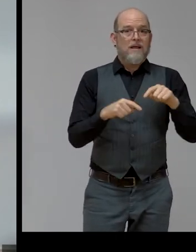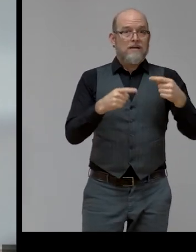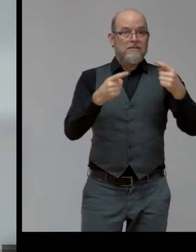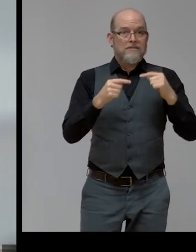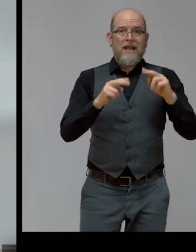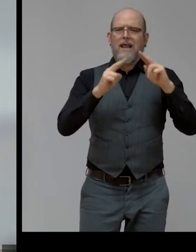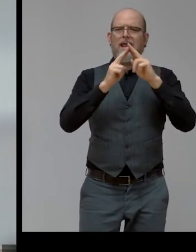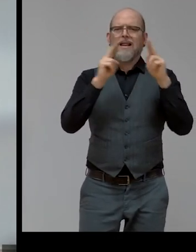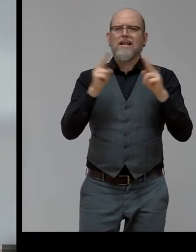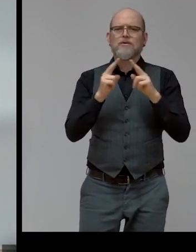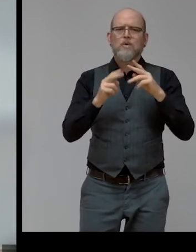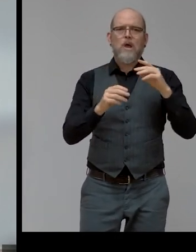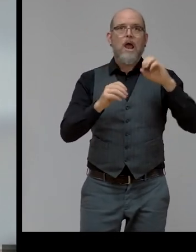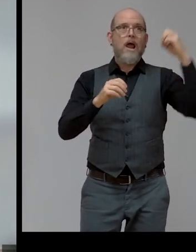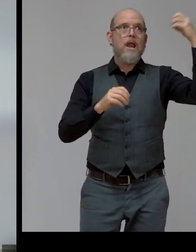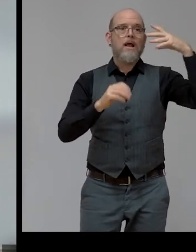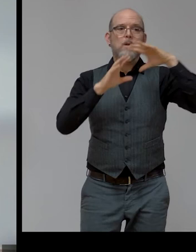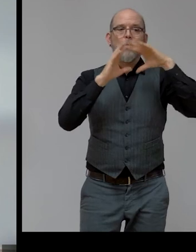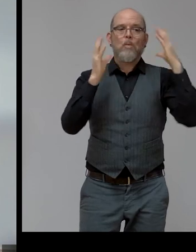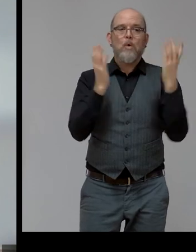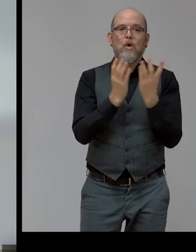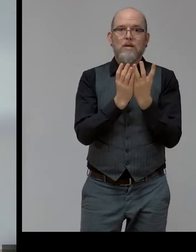the World. Joy is a